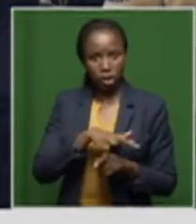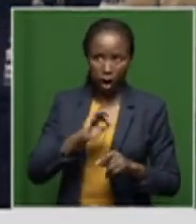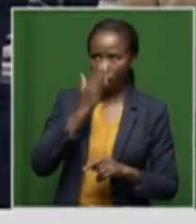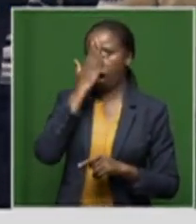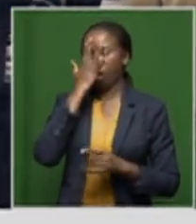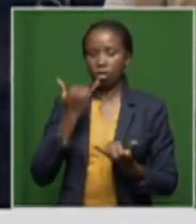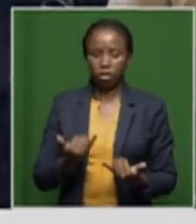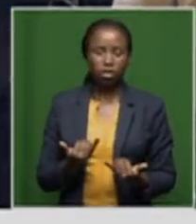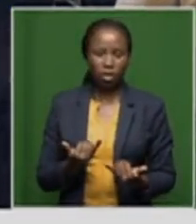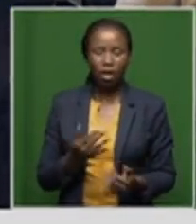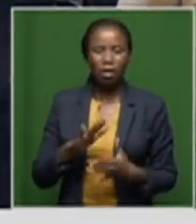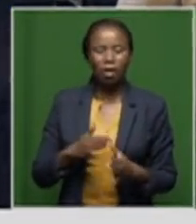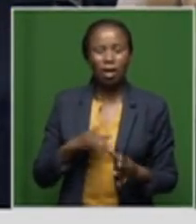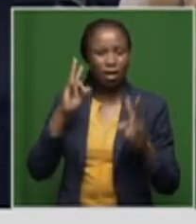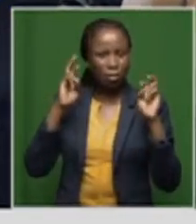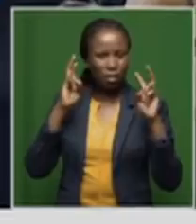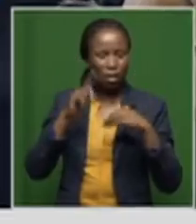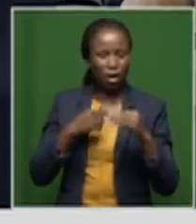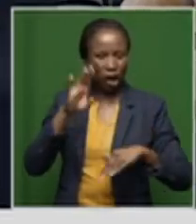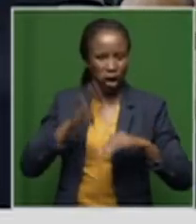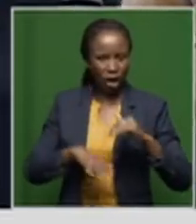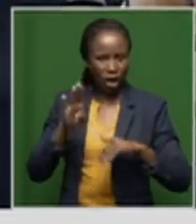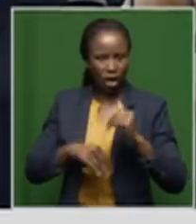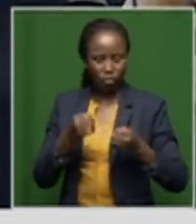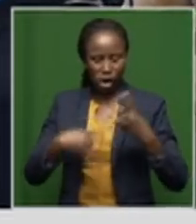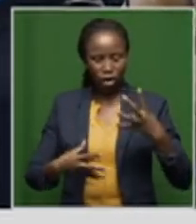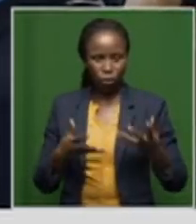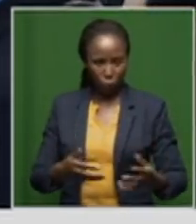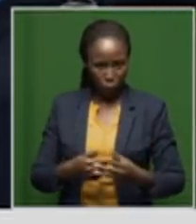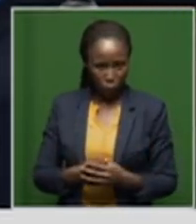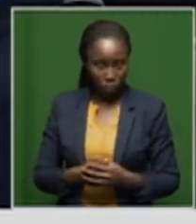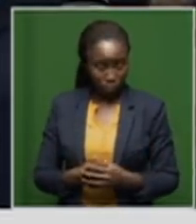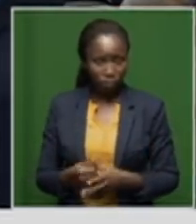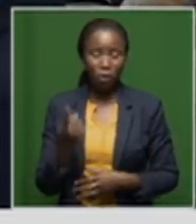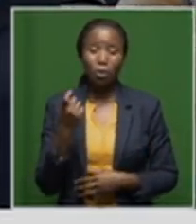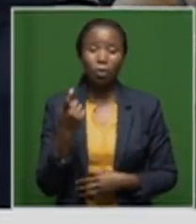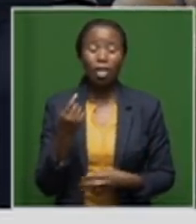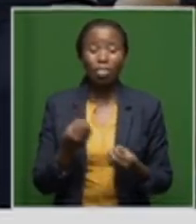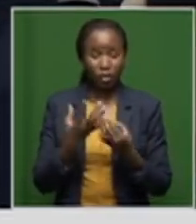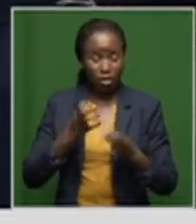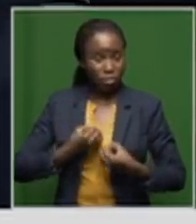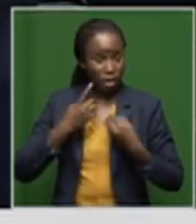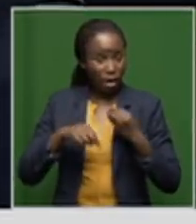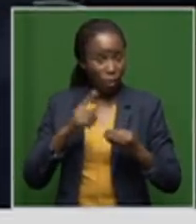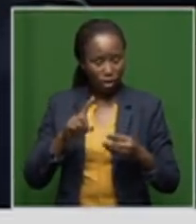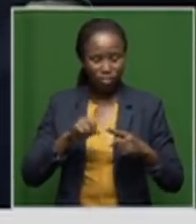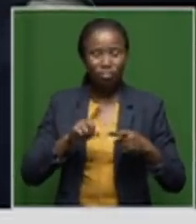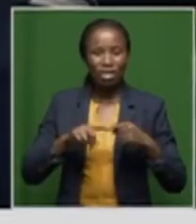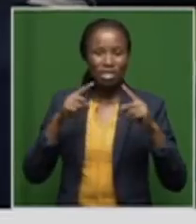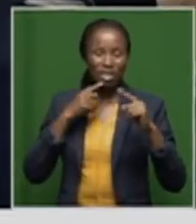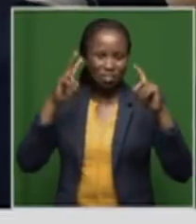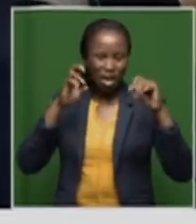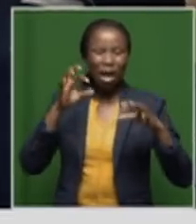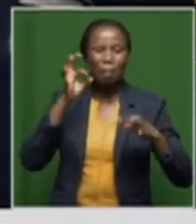finds himself in terms of these charges. One of the aspects that he spoke about is the issue of the